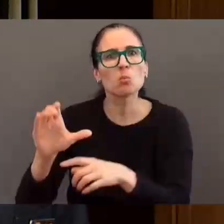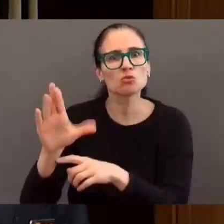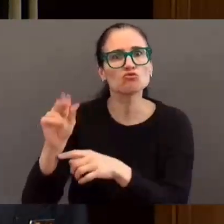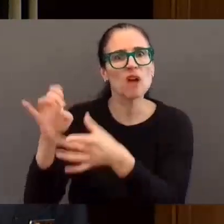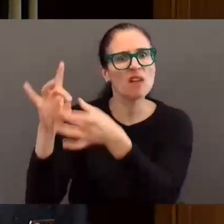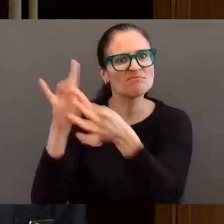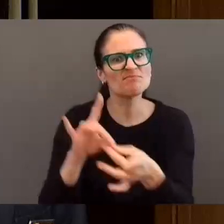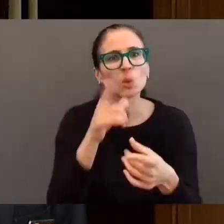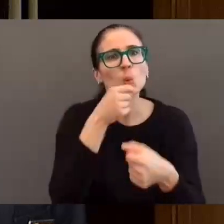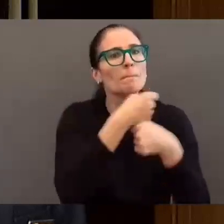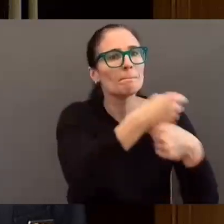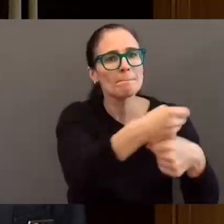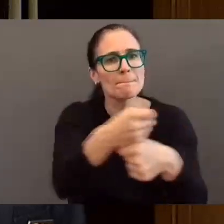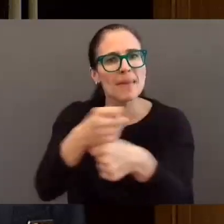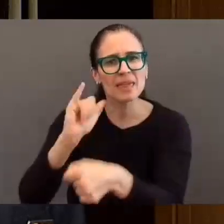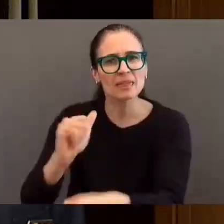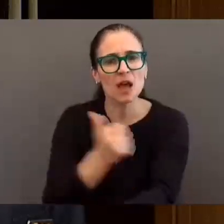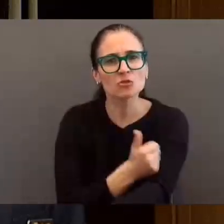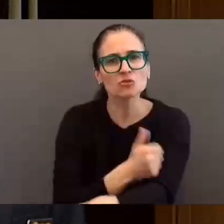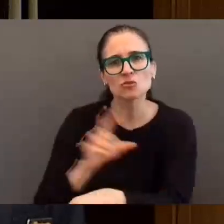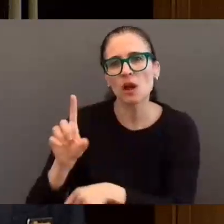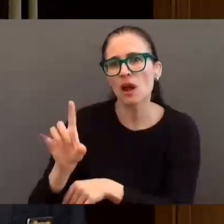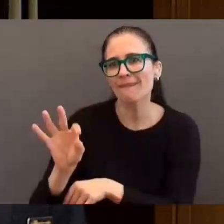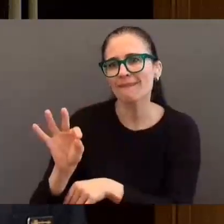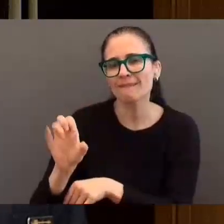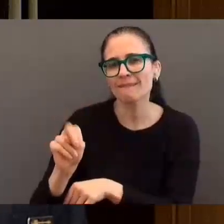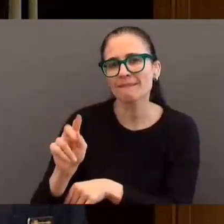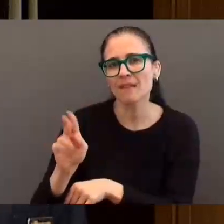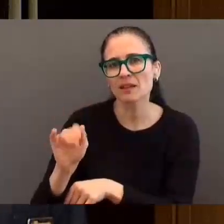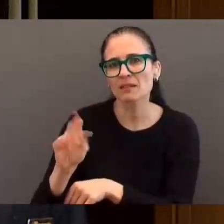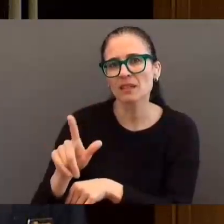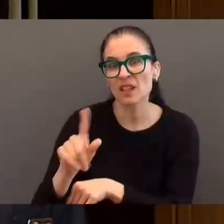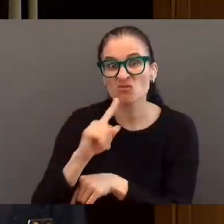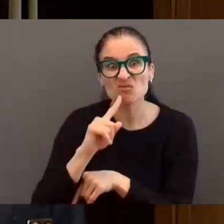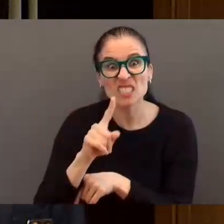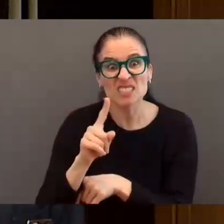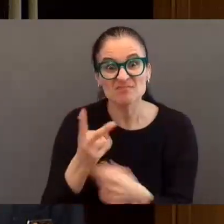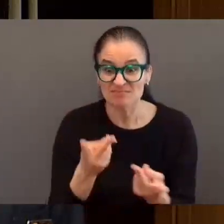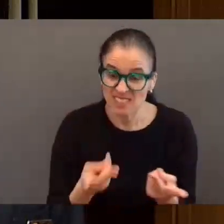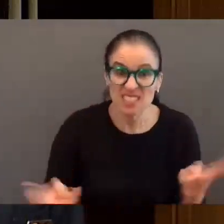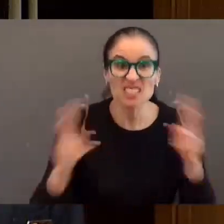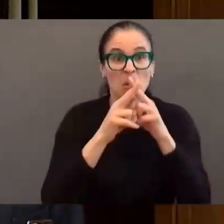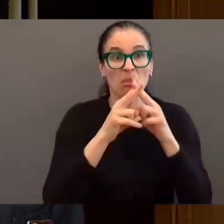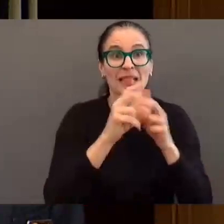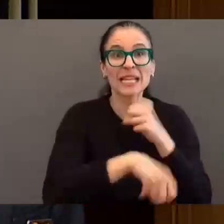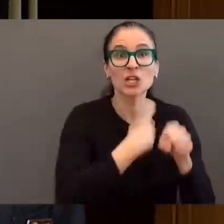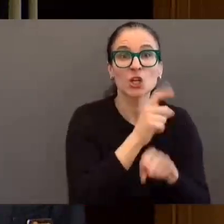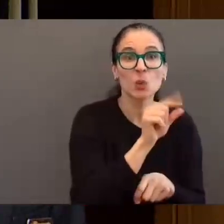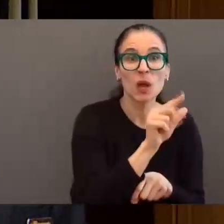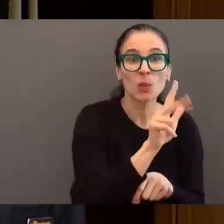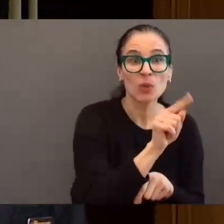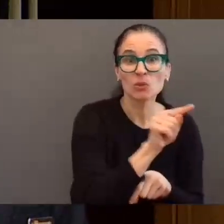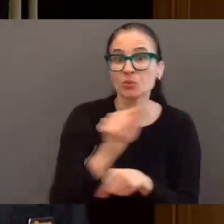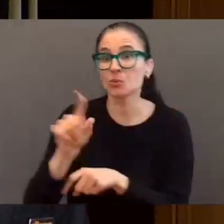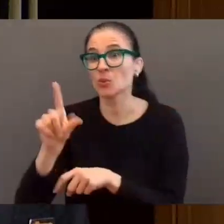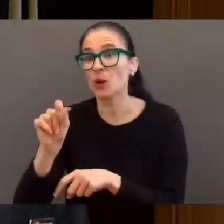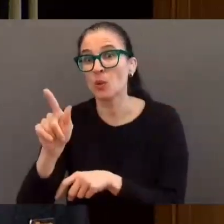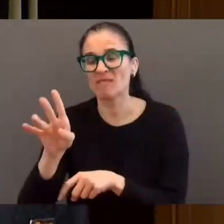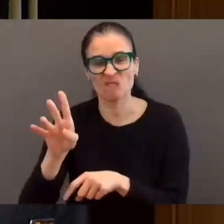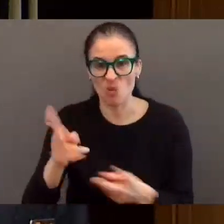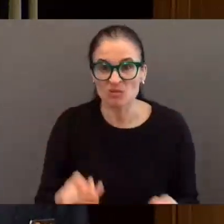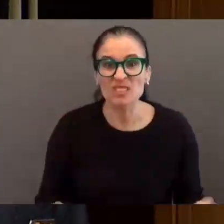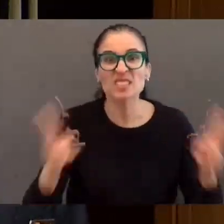Meanwhile, Mr. Speaker, the City of Delta confirmed that less than 1% of shipping containers at BC ports are ever